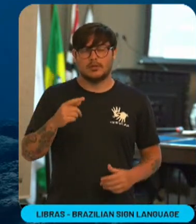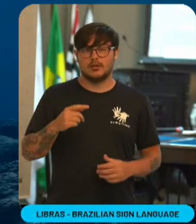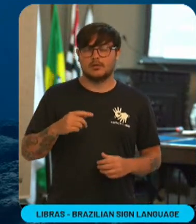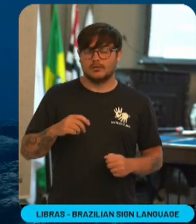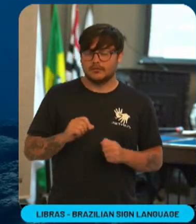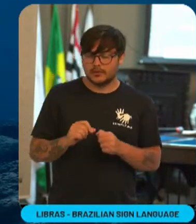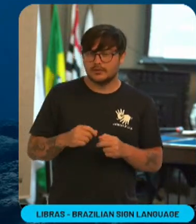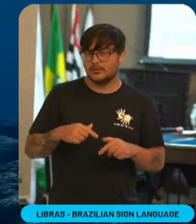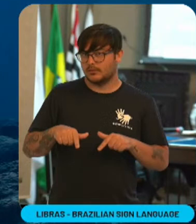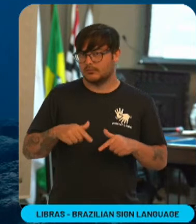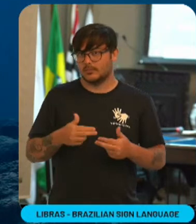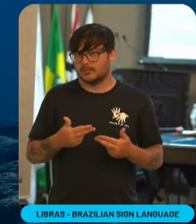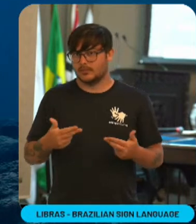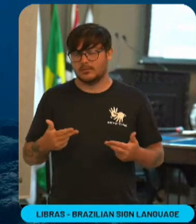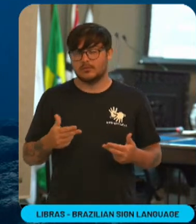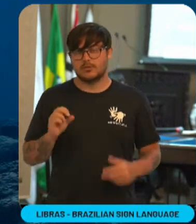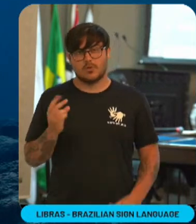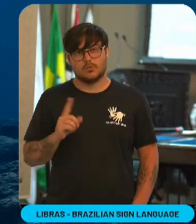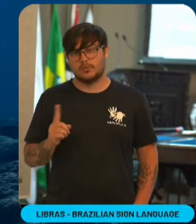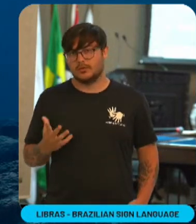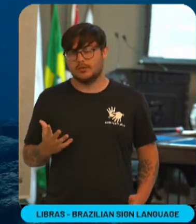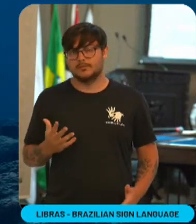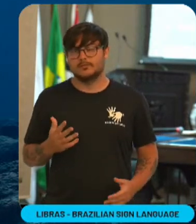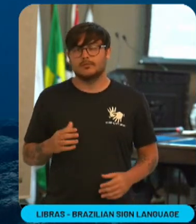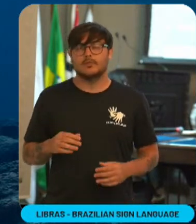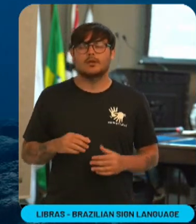a bill of law?